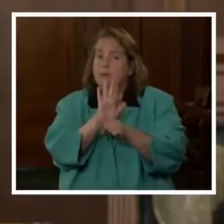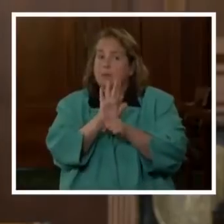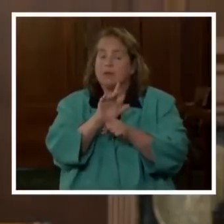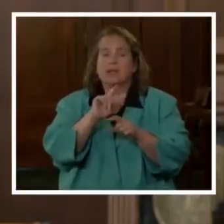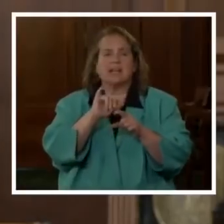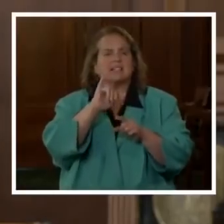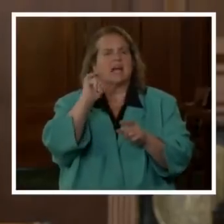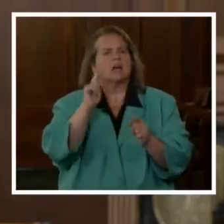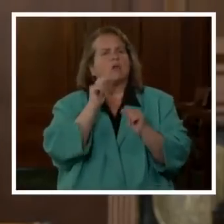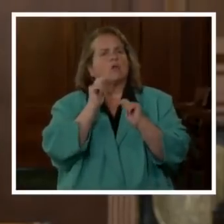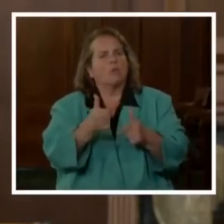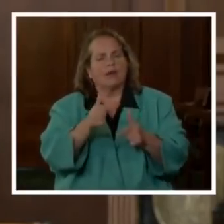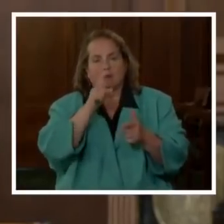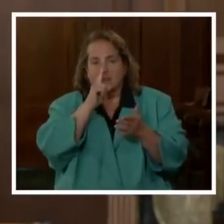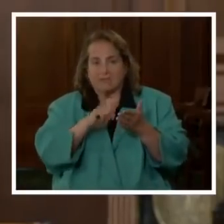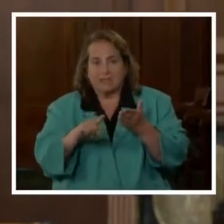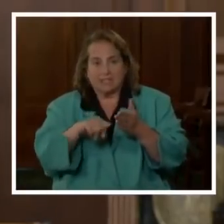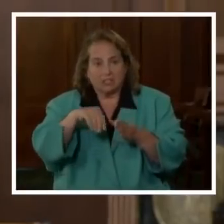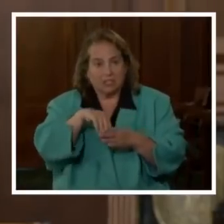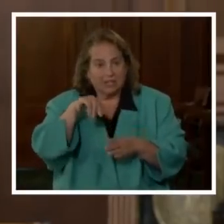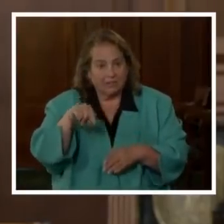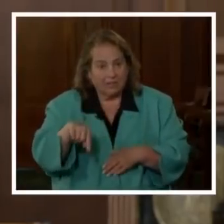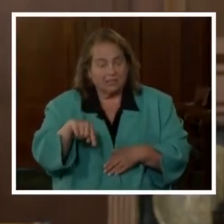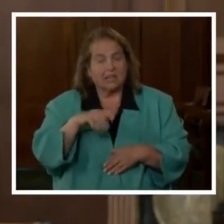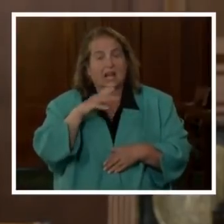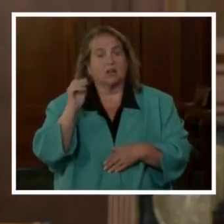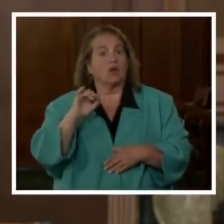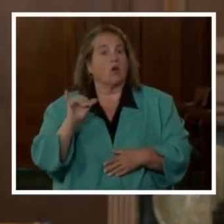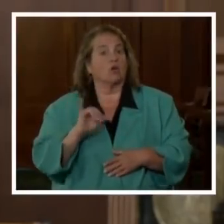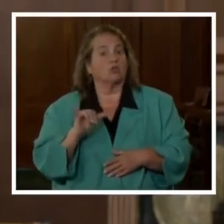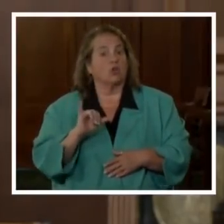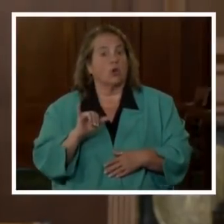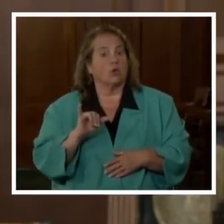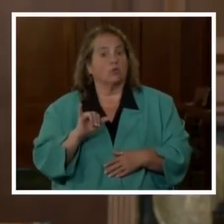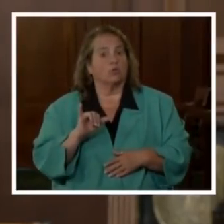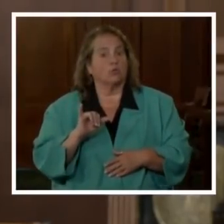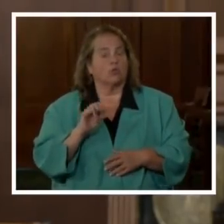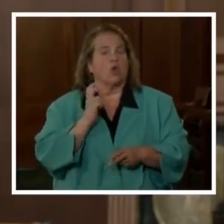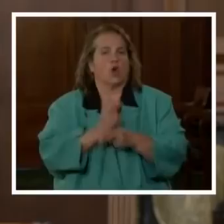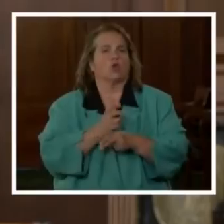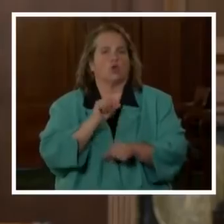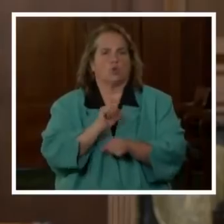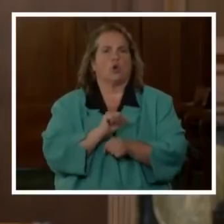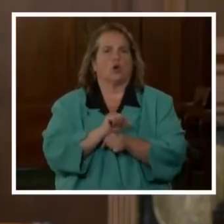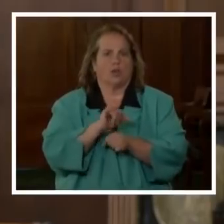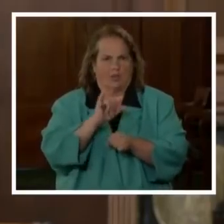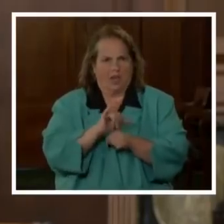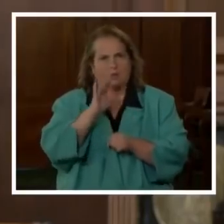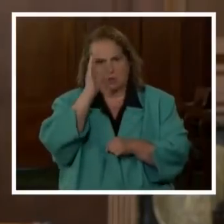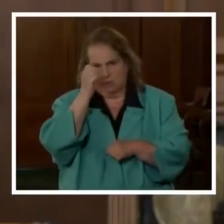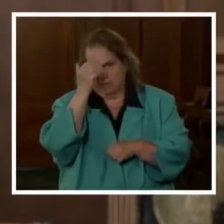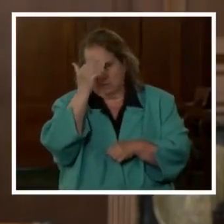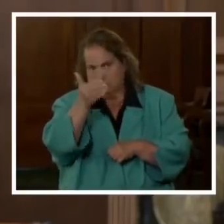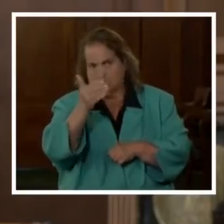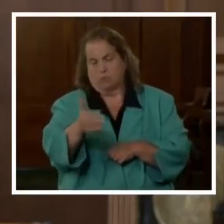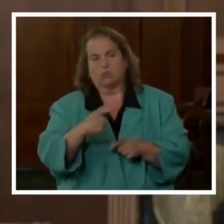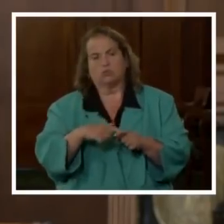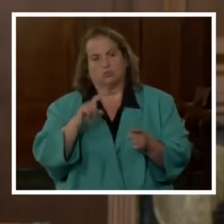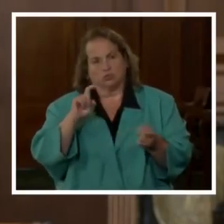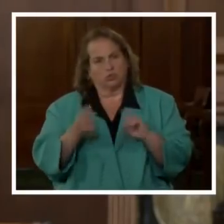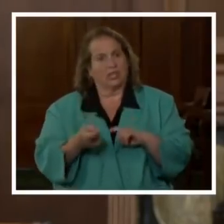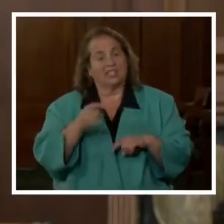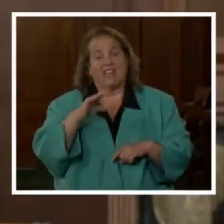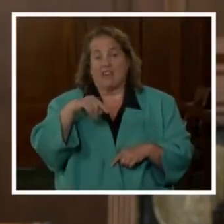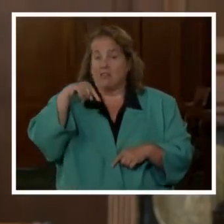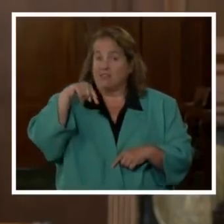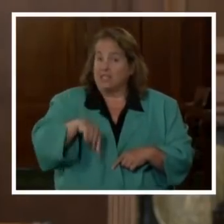swift investigation in this, but also the hard work, you know, that lies in front of us. If this doesn't